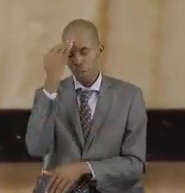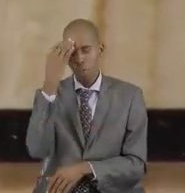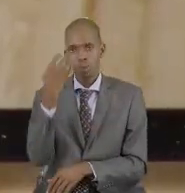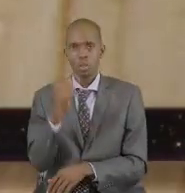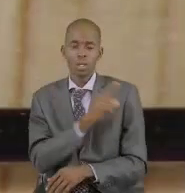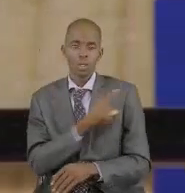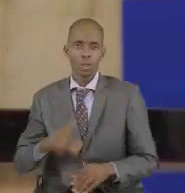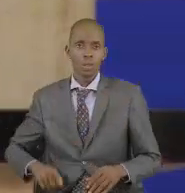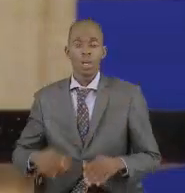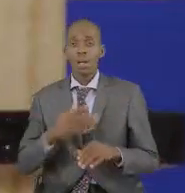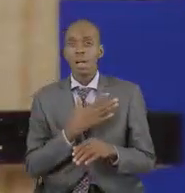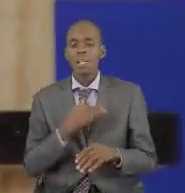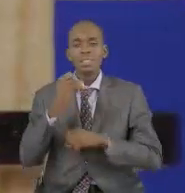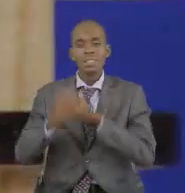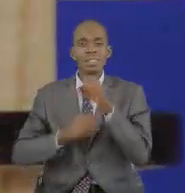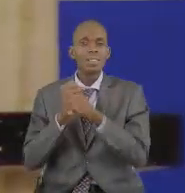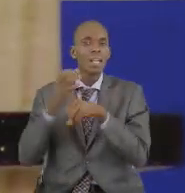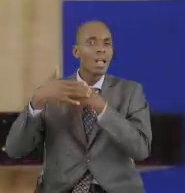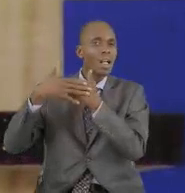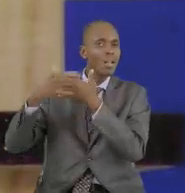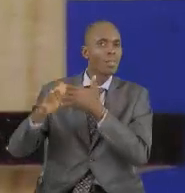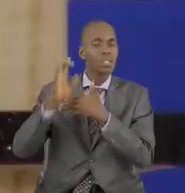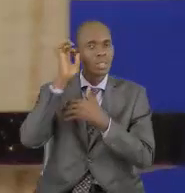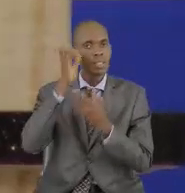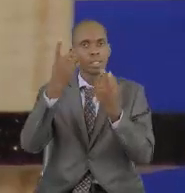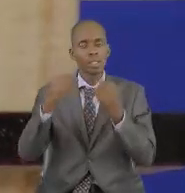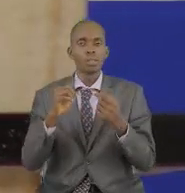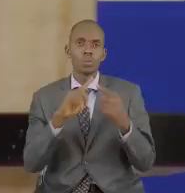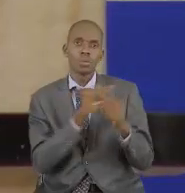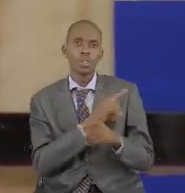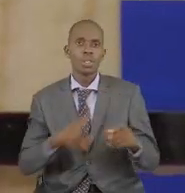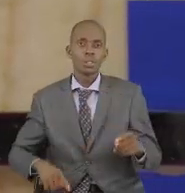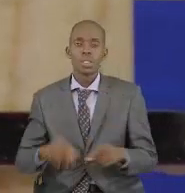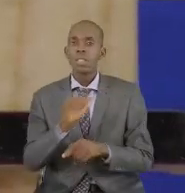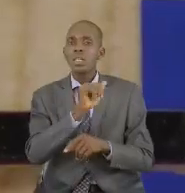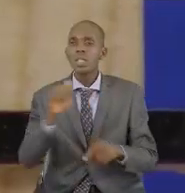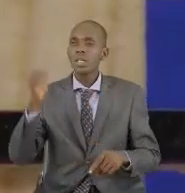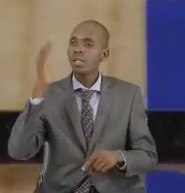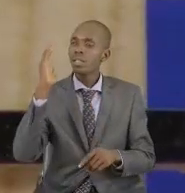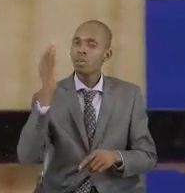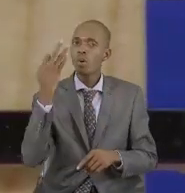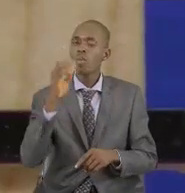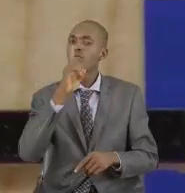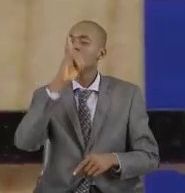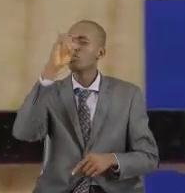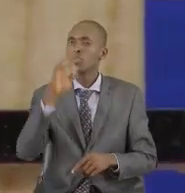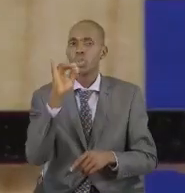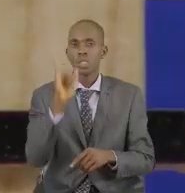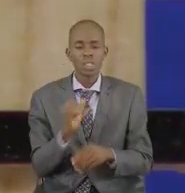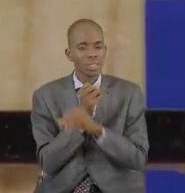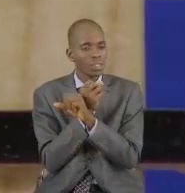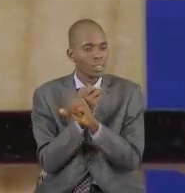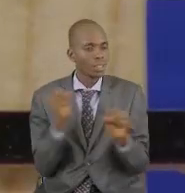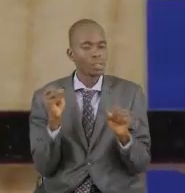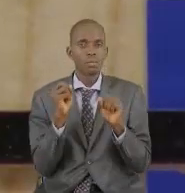and years after he came to the Lord, the testimony of a truly converted and truly saved